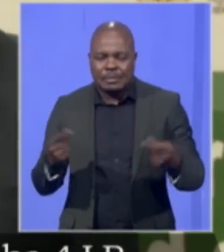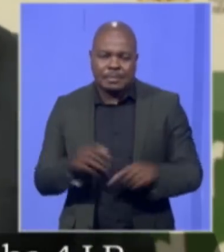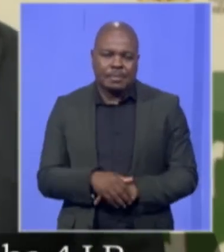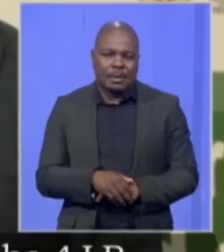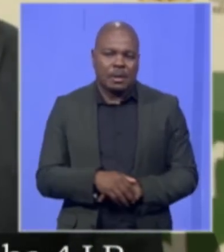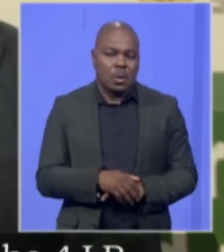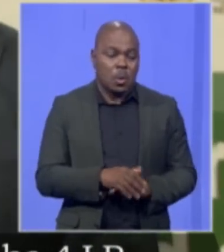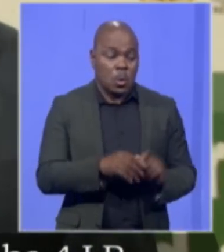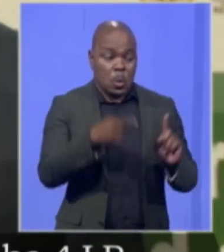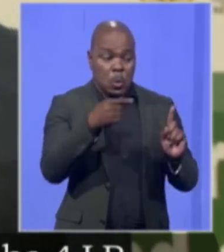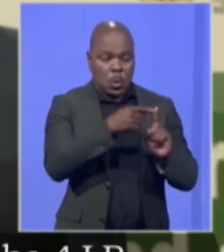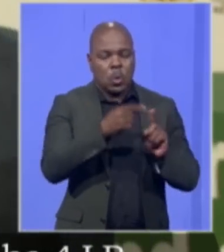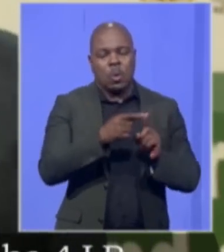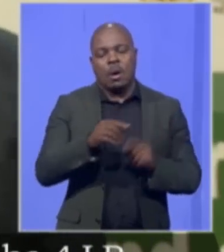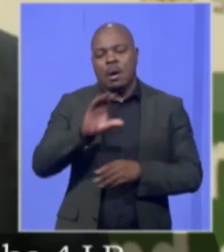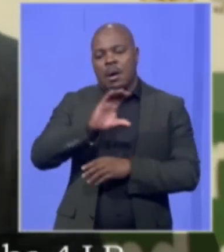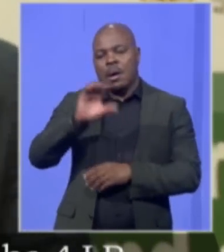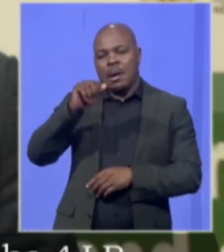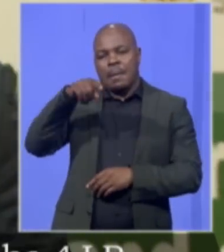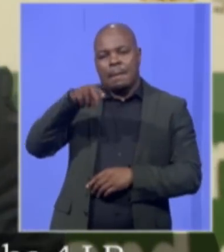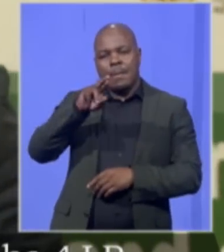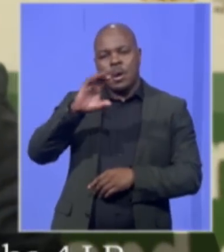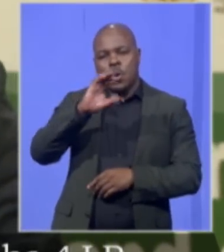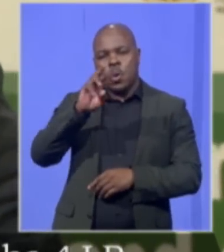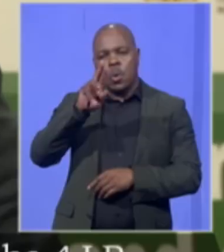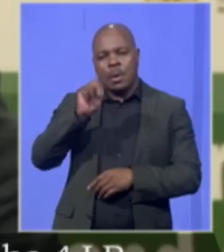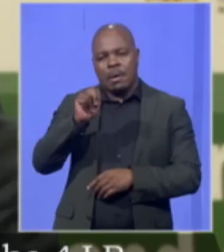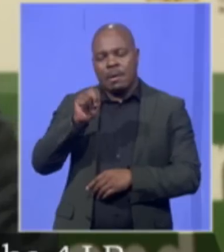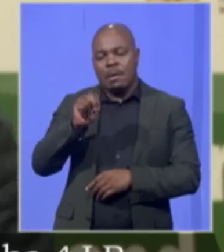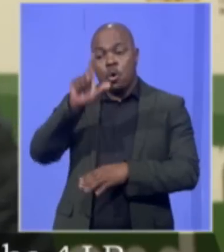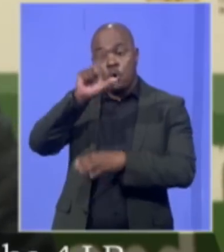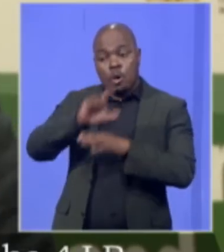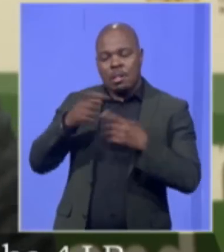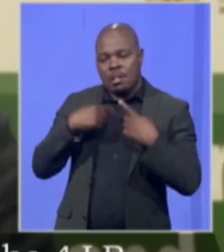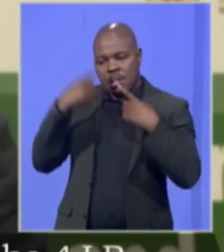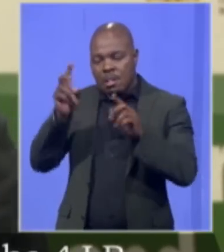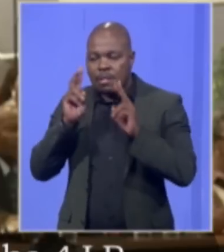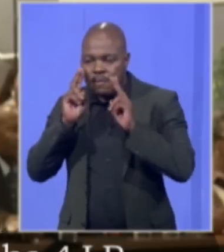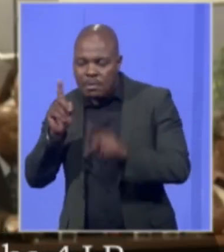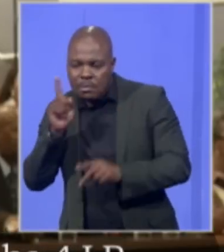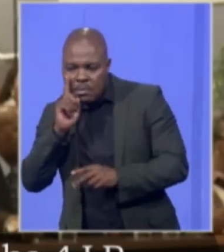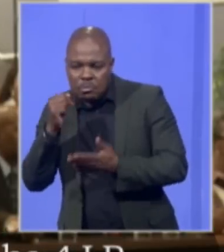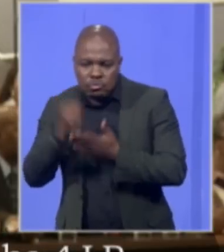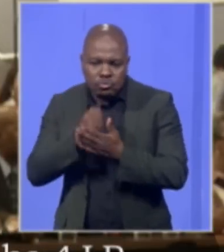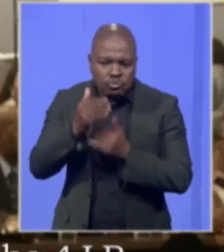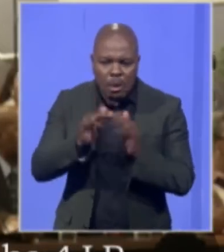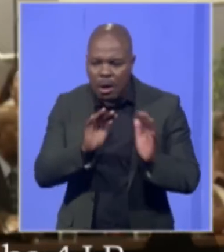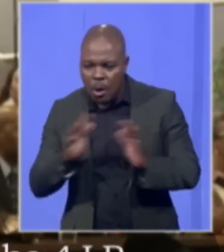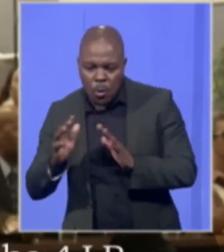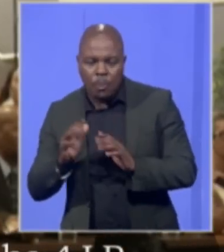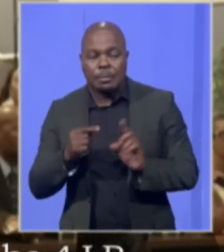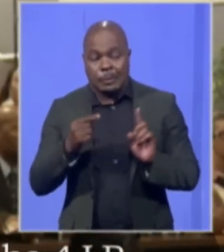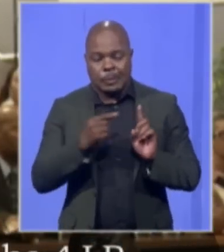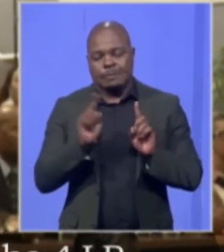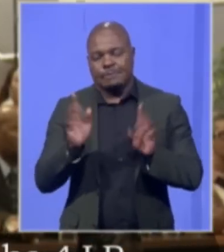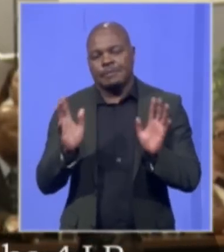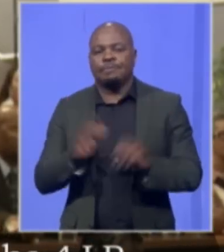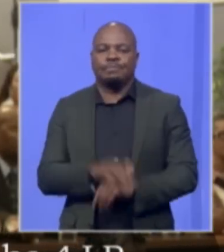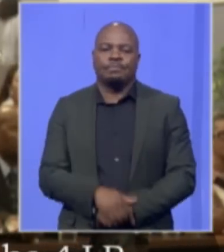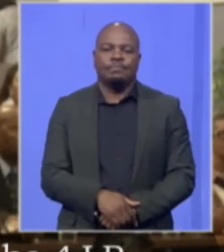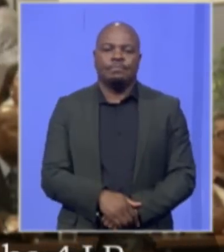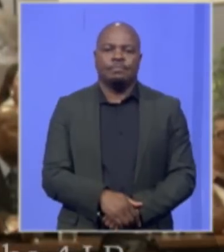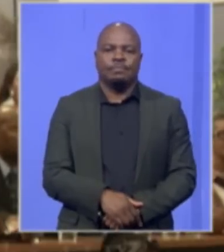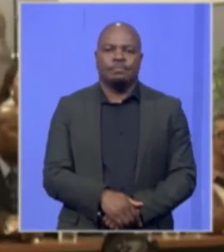Manamela o etetše gape college ya Capricorn ka Polokwane go bea leihlo tshepedišo ya boingwadišo. Ke Mahlatse Paladin, ditabeng